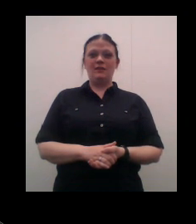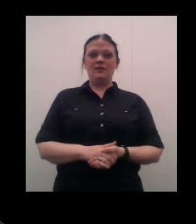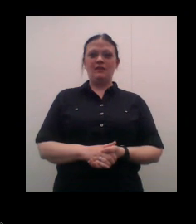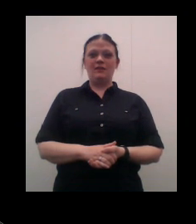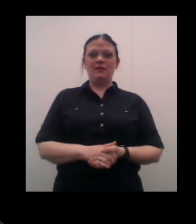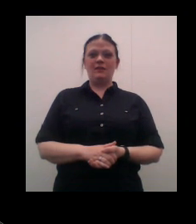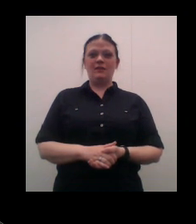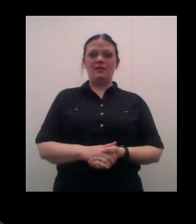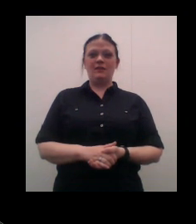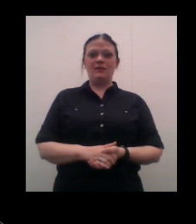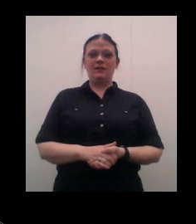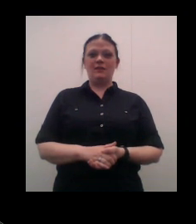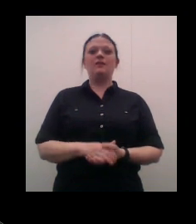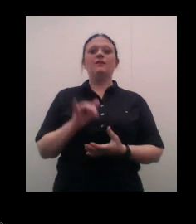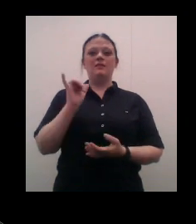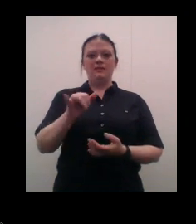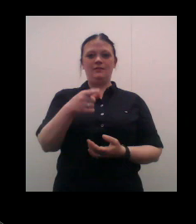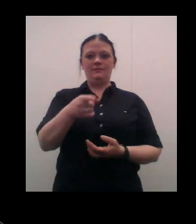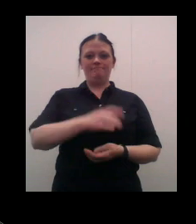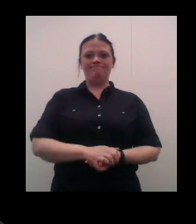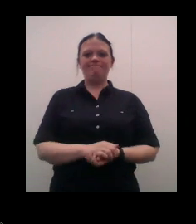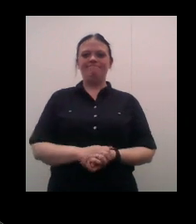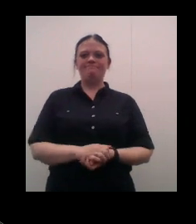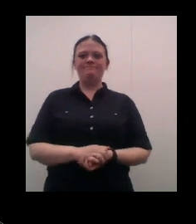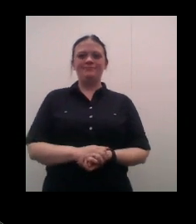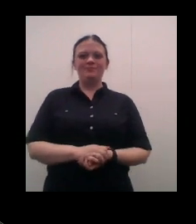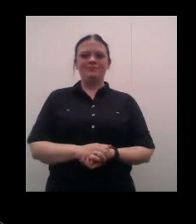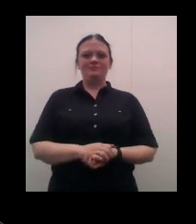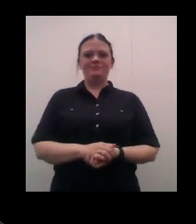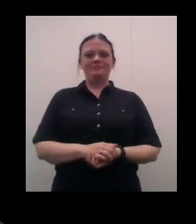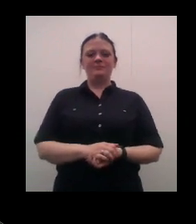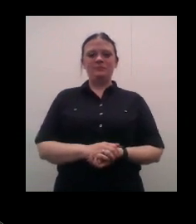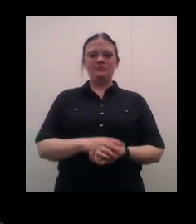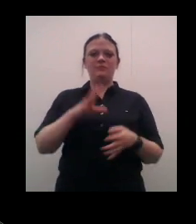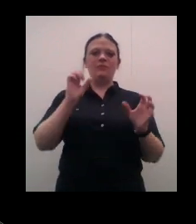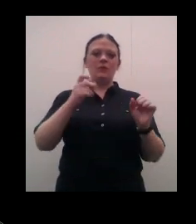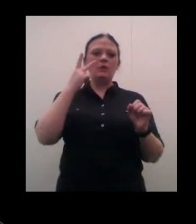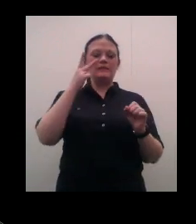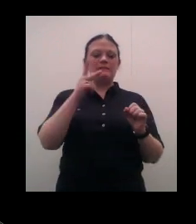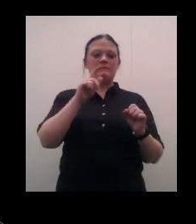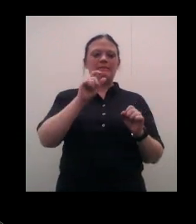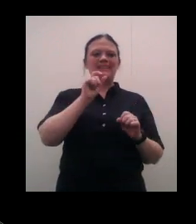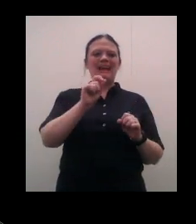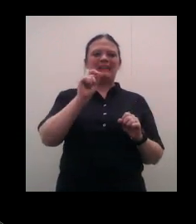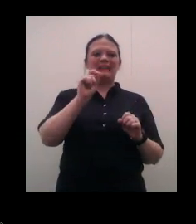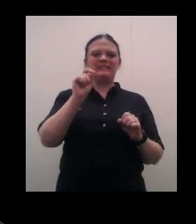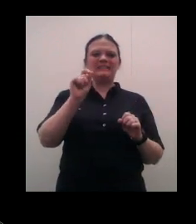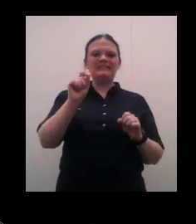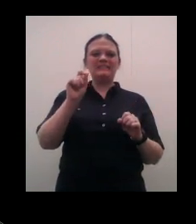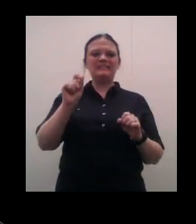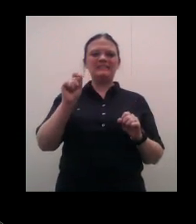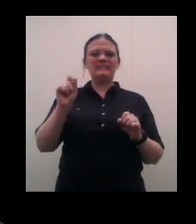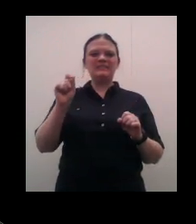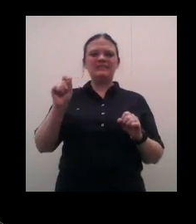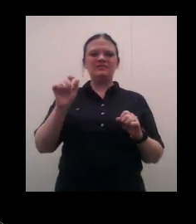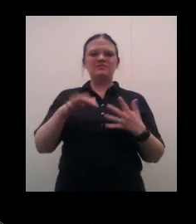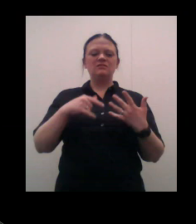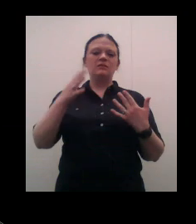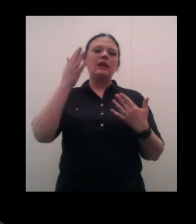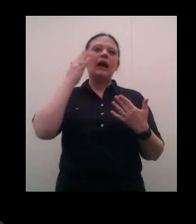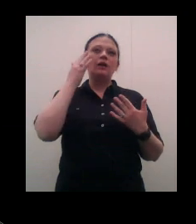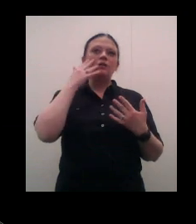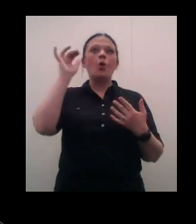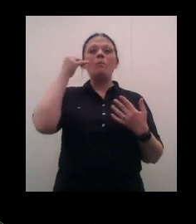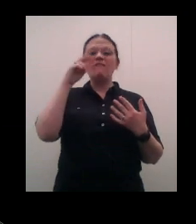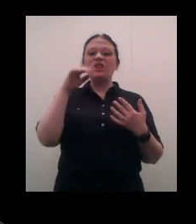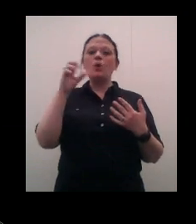Gotcha. There we go. So, you can see the dots there. They give us. I know the Buffalo News likes to do its own charts, but